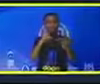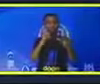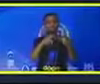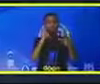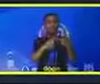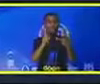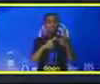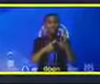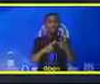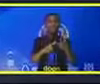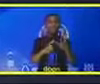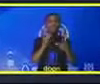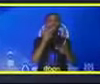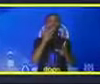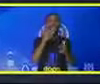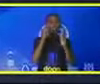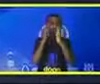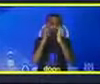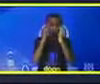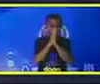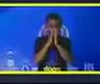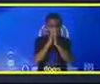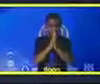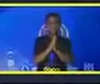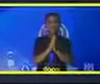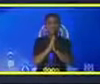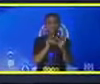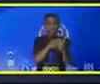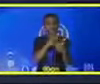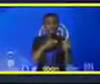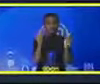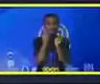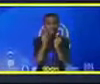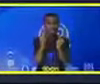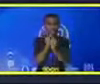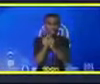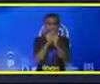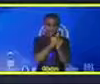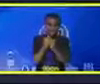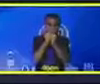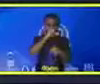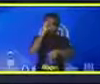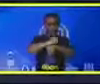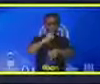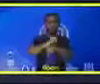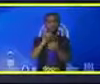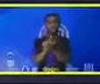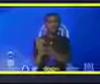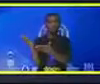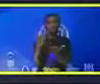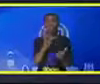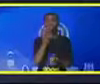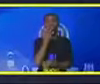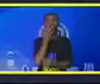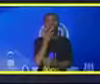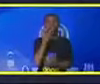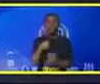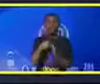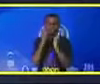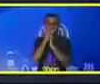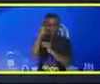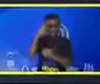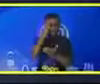These are all forces that work together to bring favor. And I'm praying for someone. Can I tell you, do